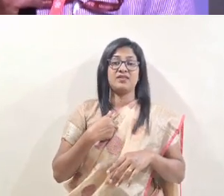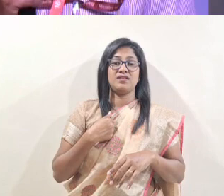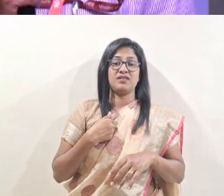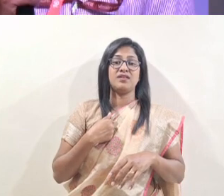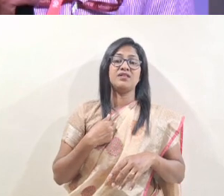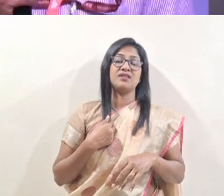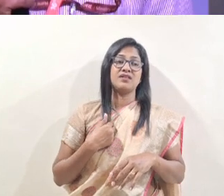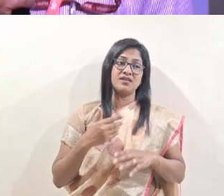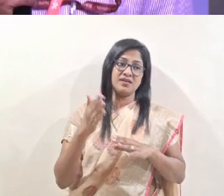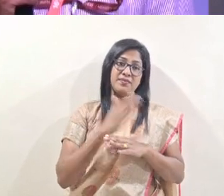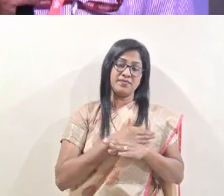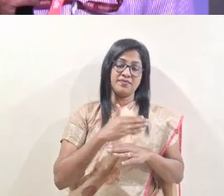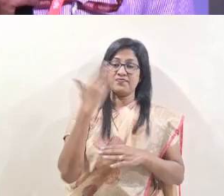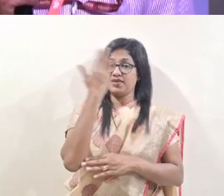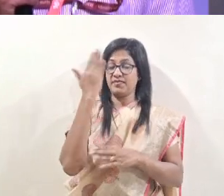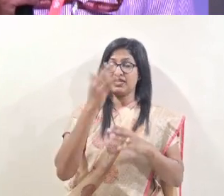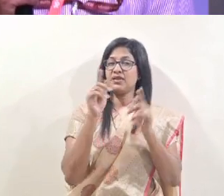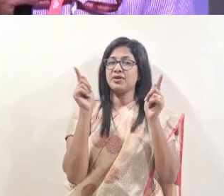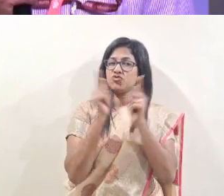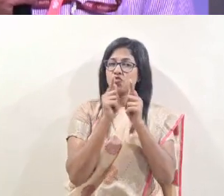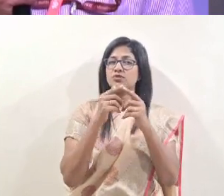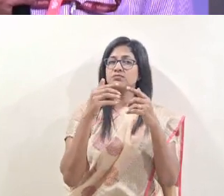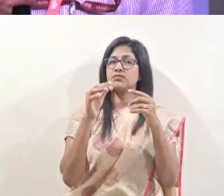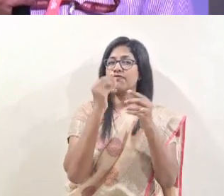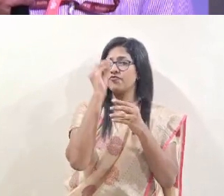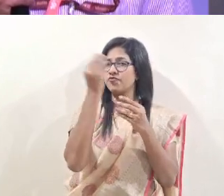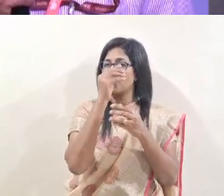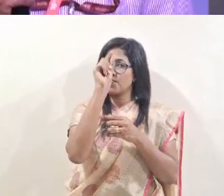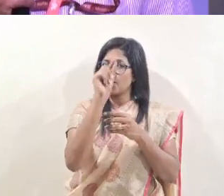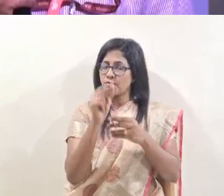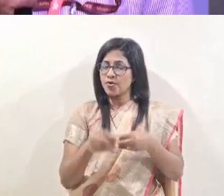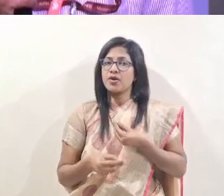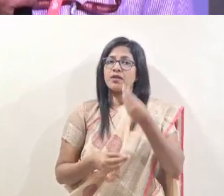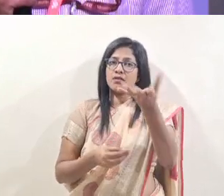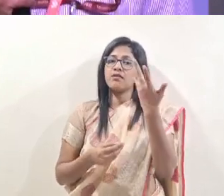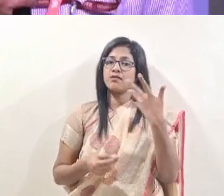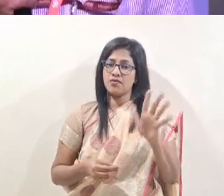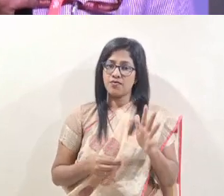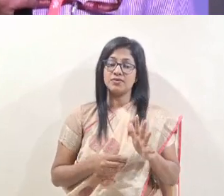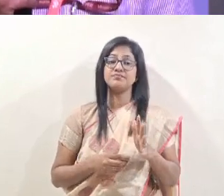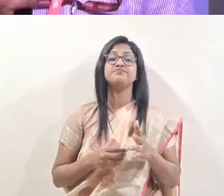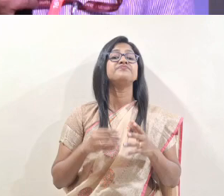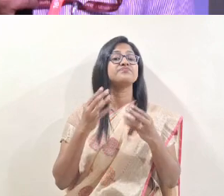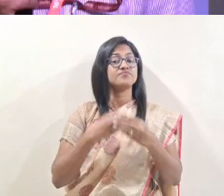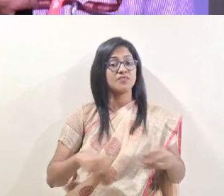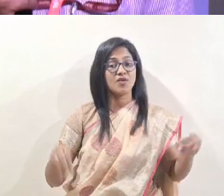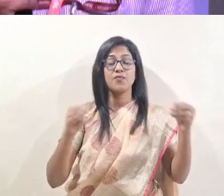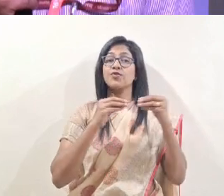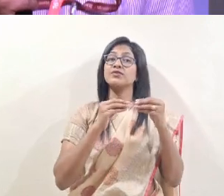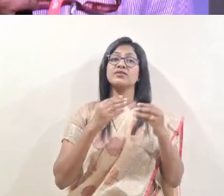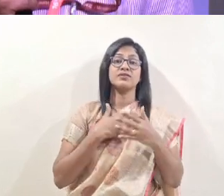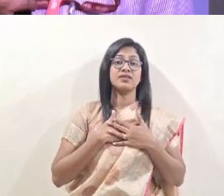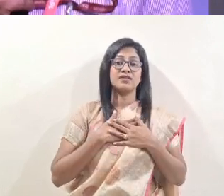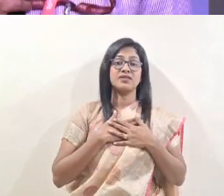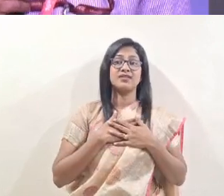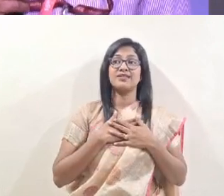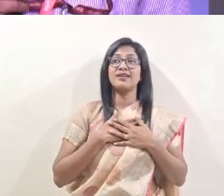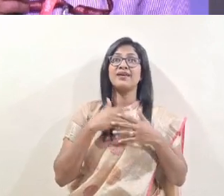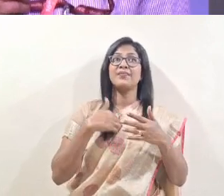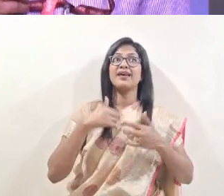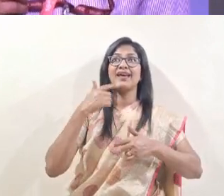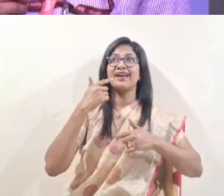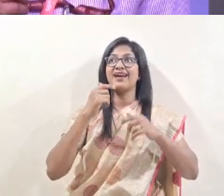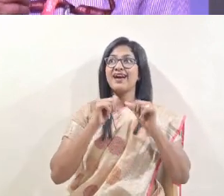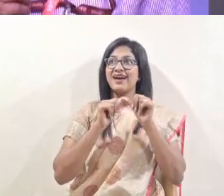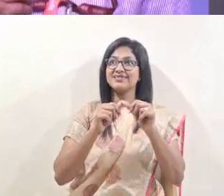I mean, in the presentation, I had given a few things which had gone into this. More than that, I think I am not competent enough